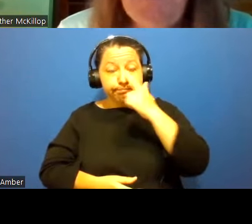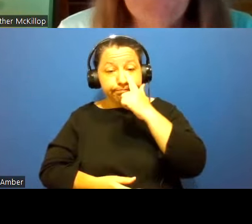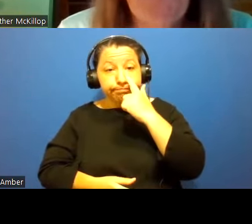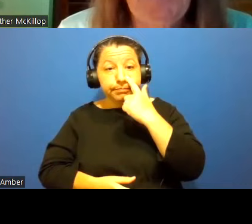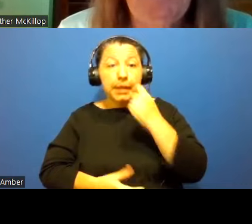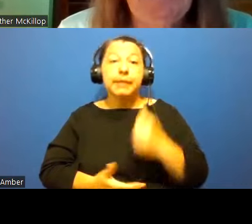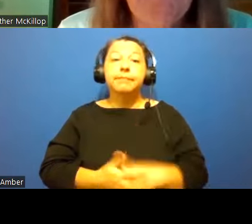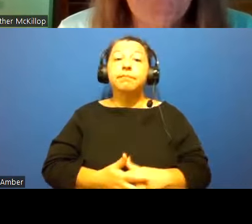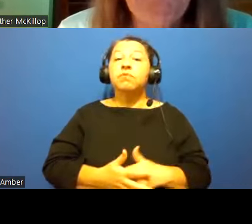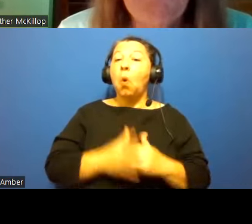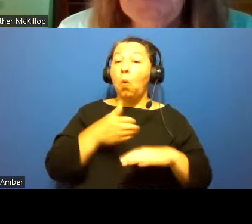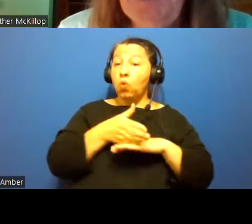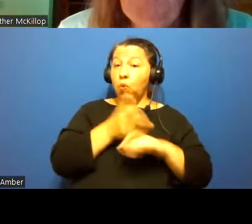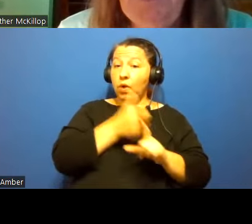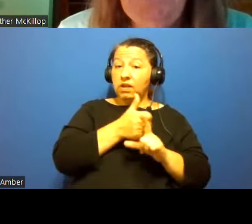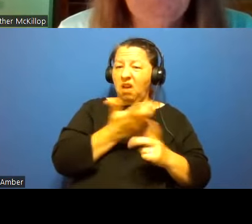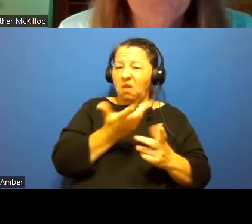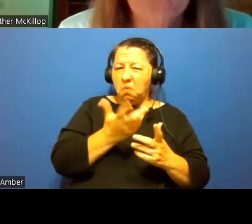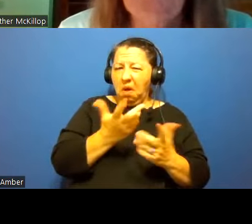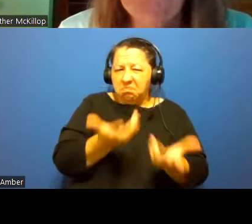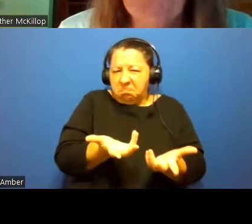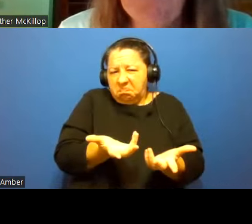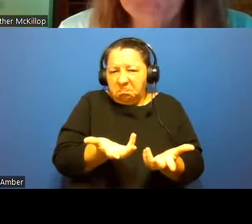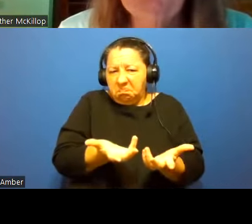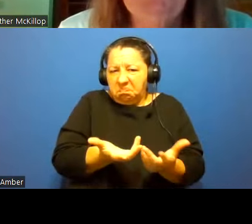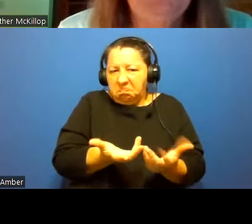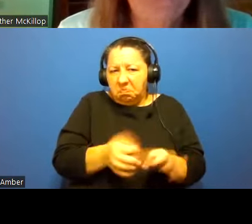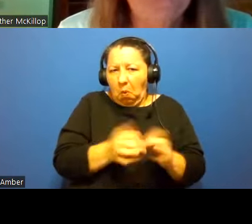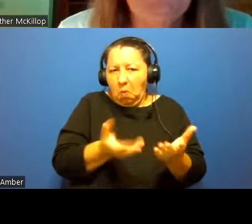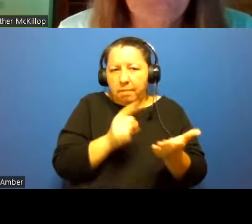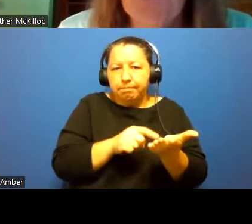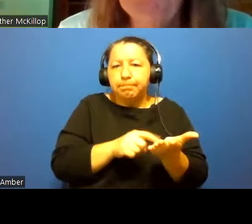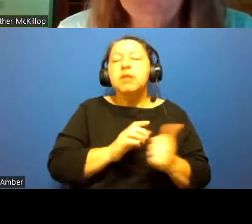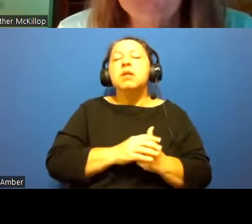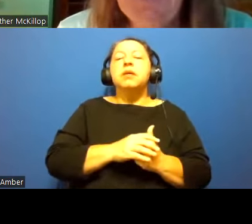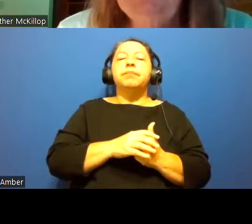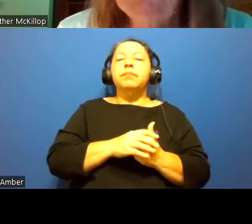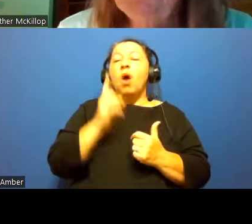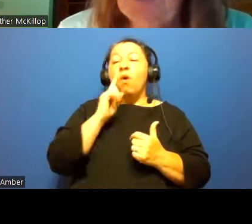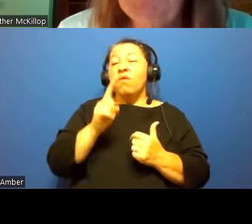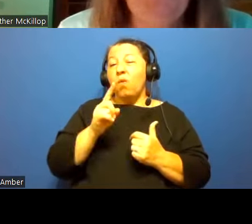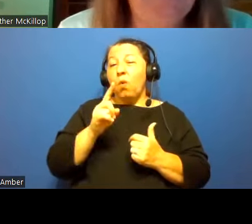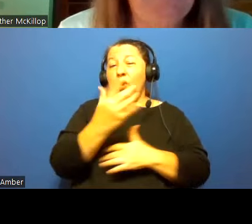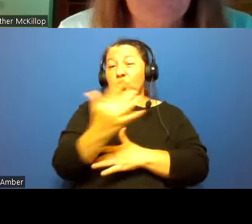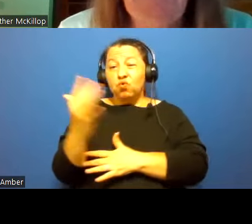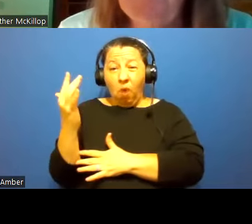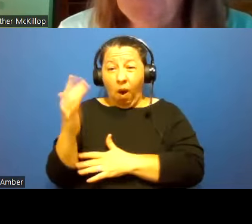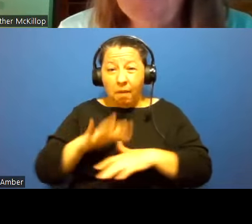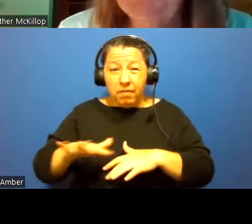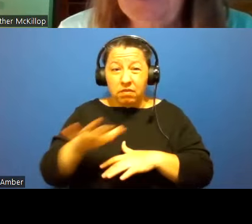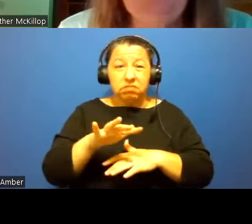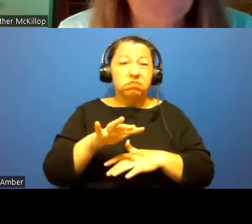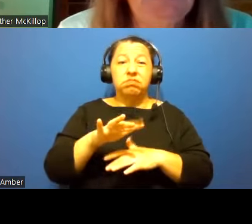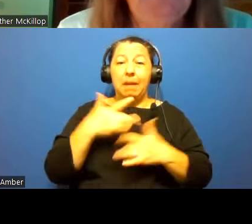So what about the wood? The thing about wood for the tropics is that it normally decays in the tropical landscape of